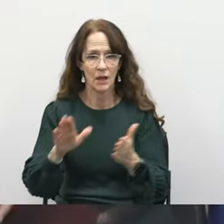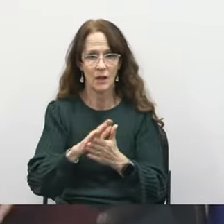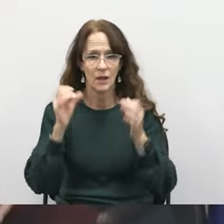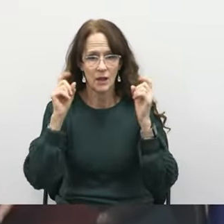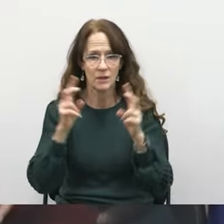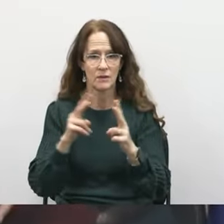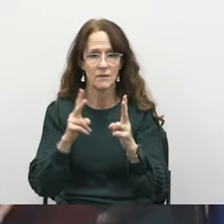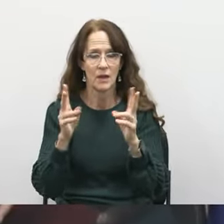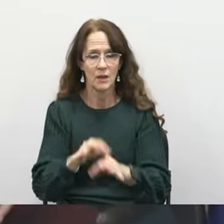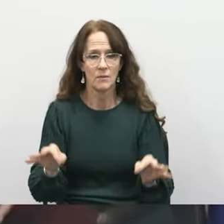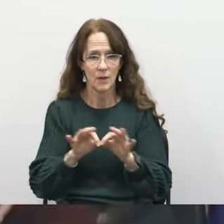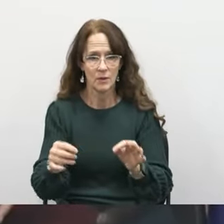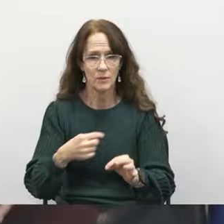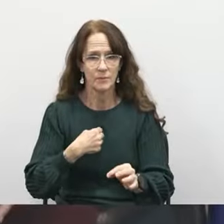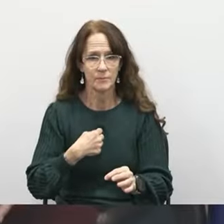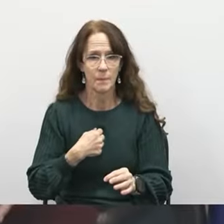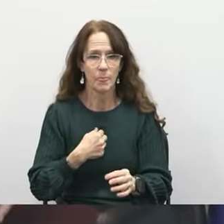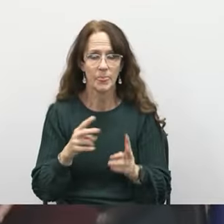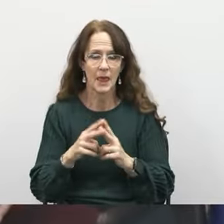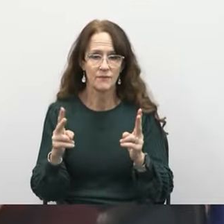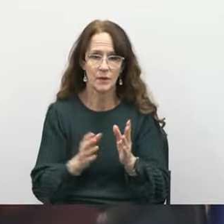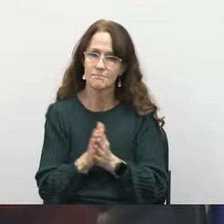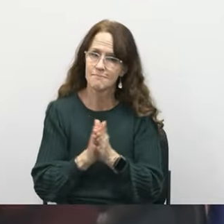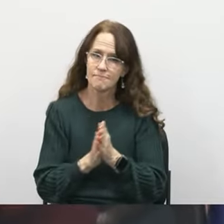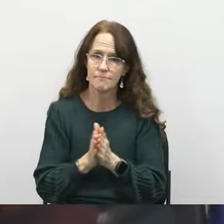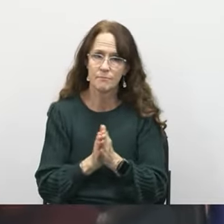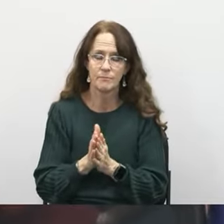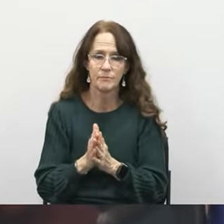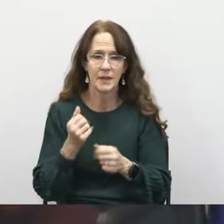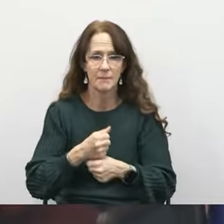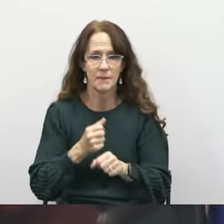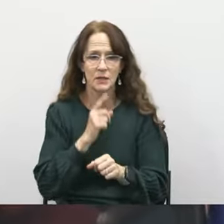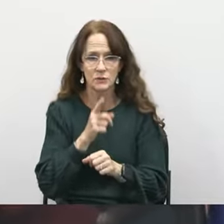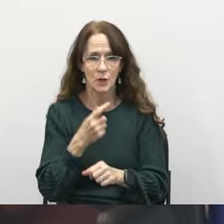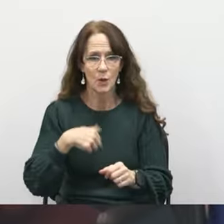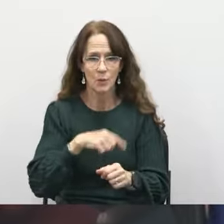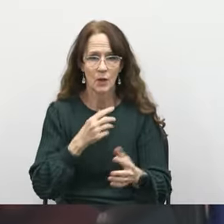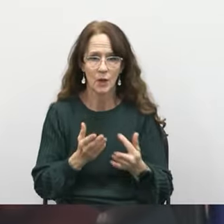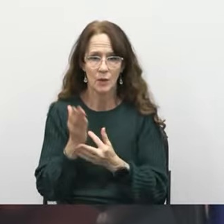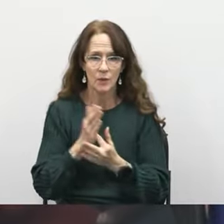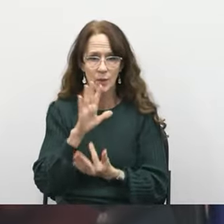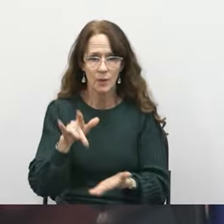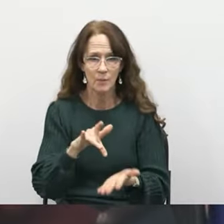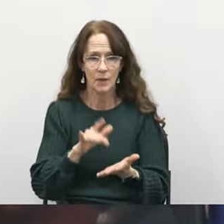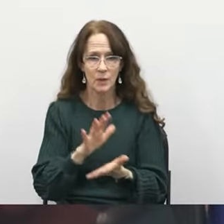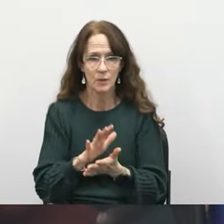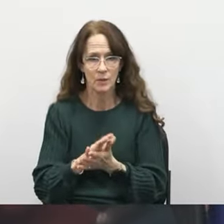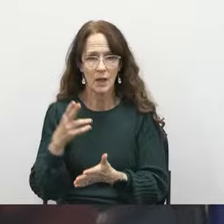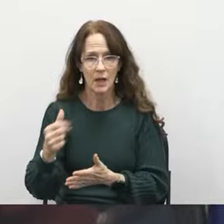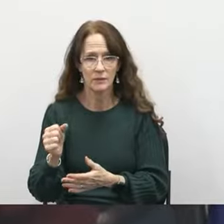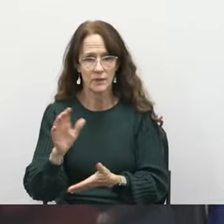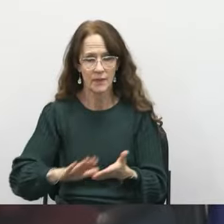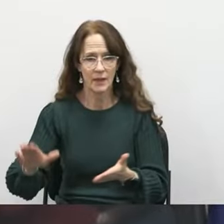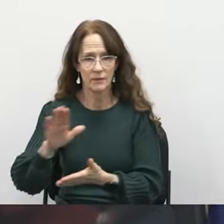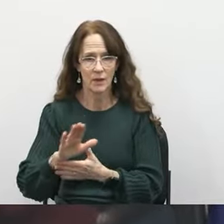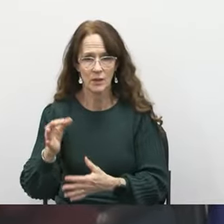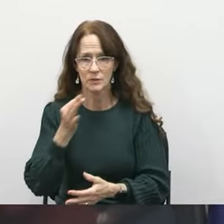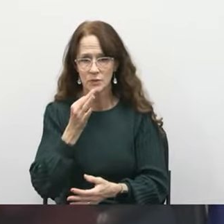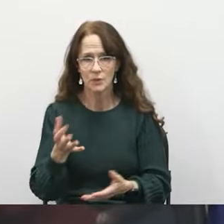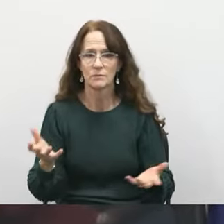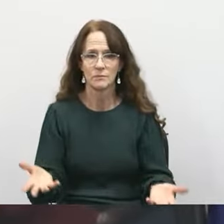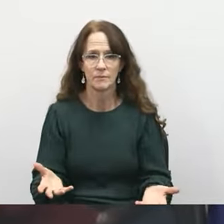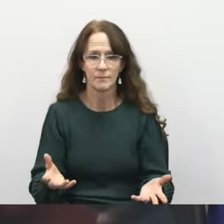very important to me. And again, like I said, I am very proactive in making sure that we can get through middle school, we got high school, and then we'll have college soon.